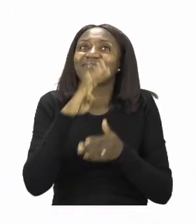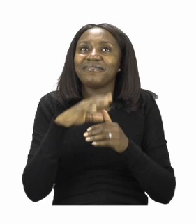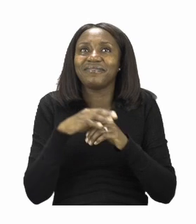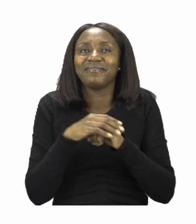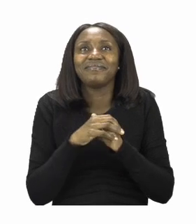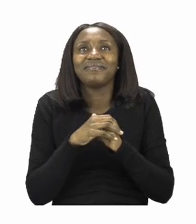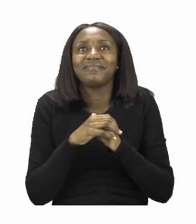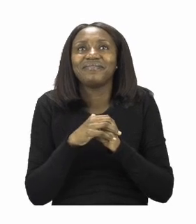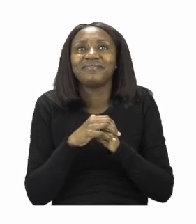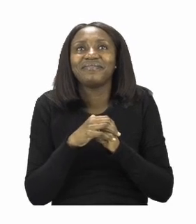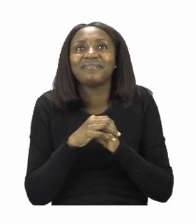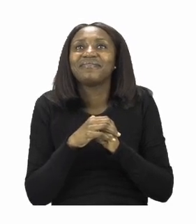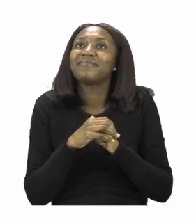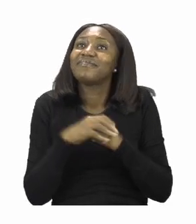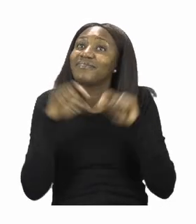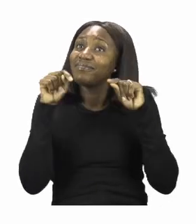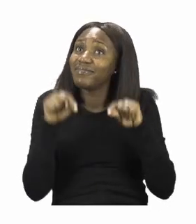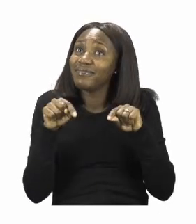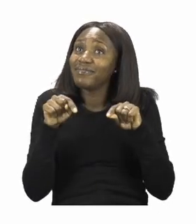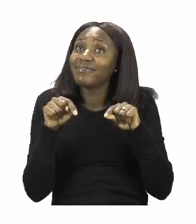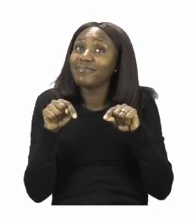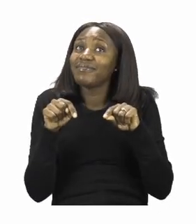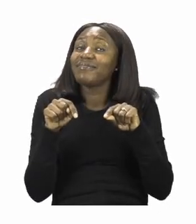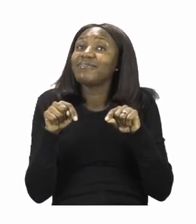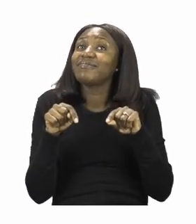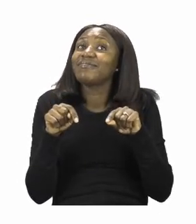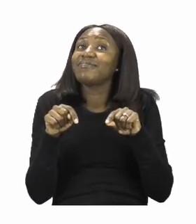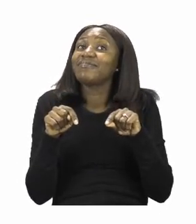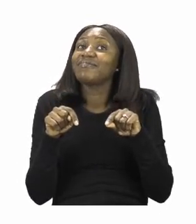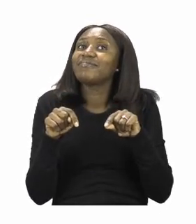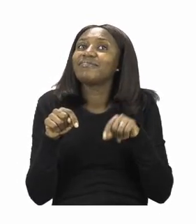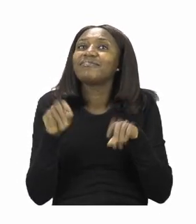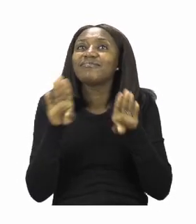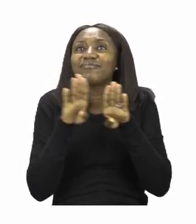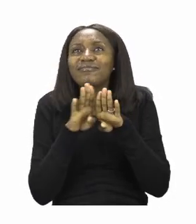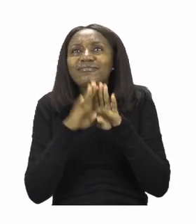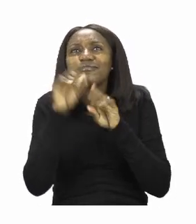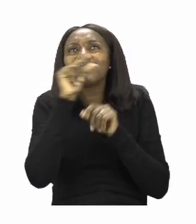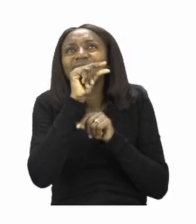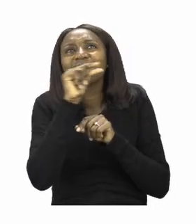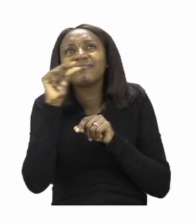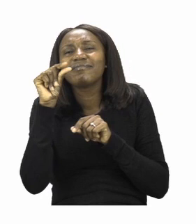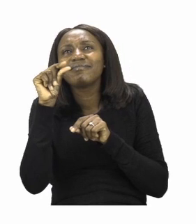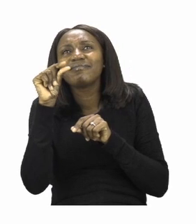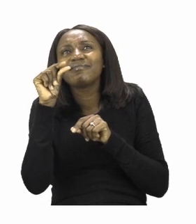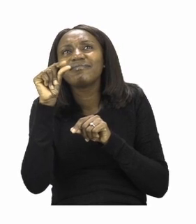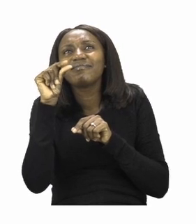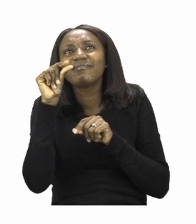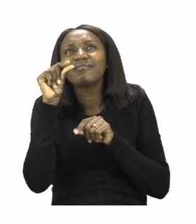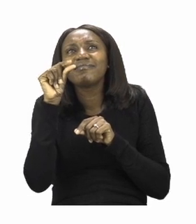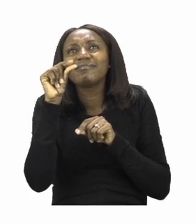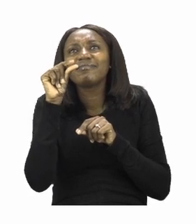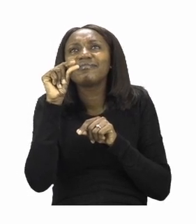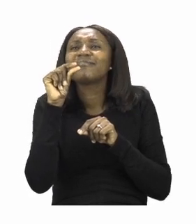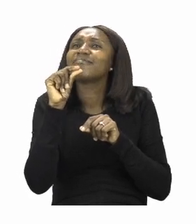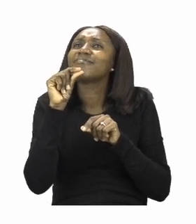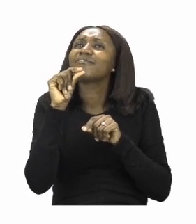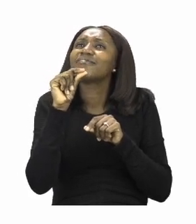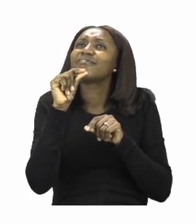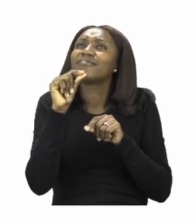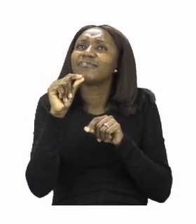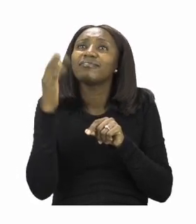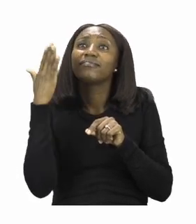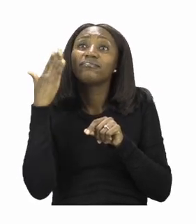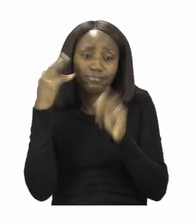On page 4, we are now doing our sight words. Now remember, sight words are words that we often